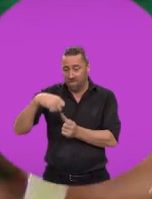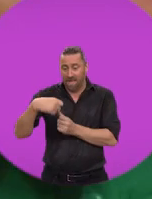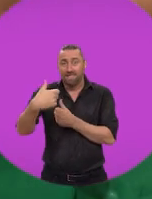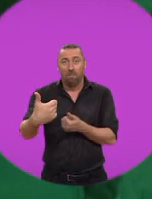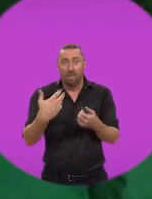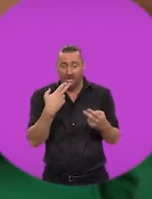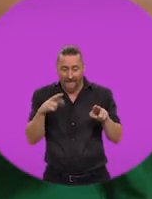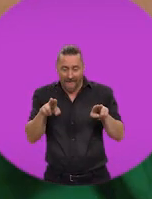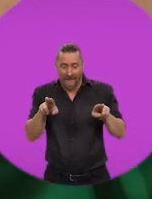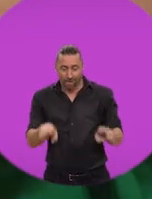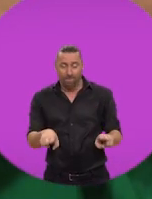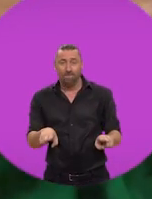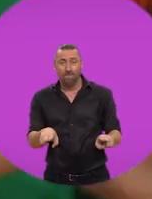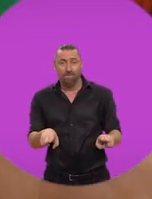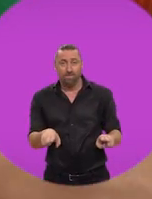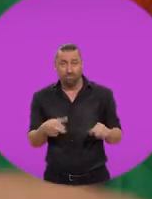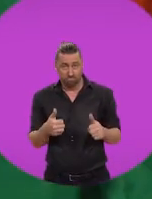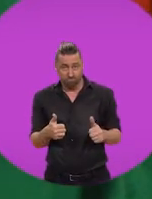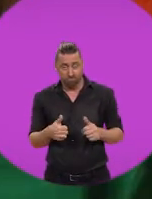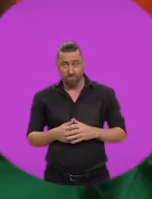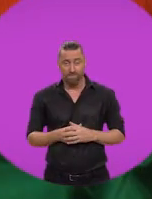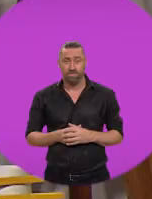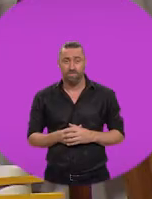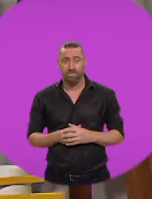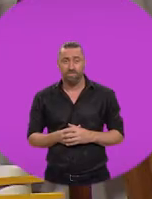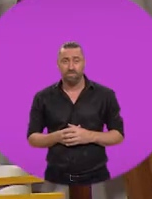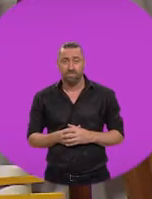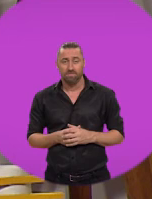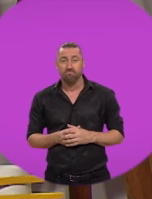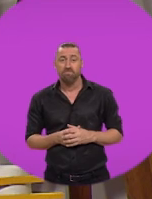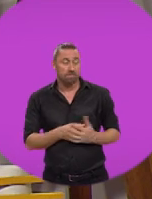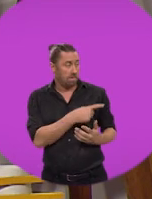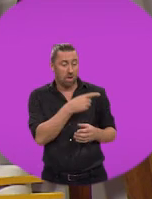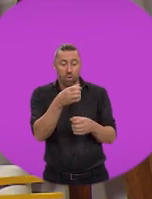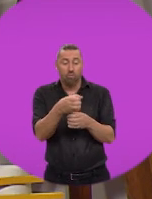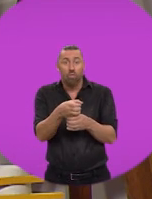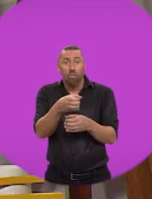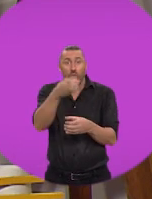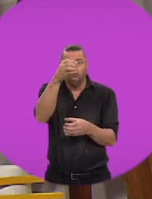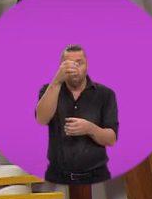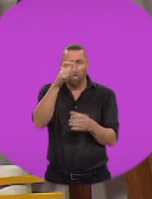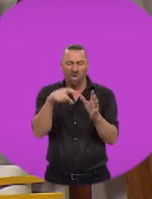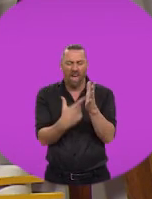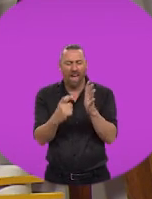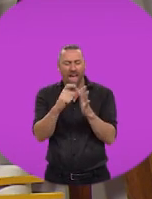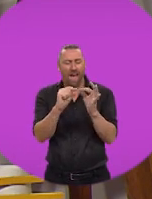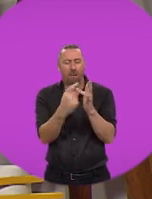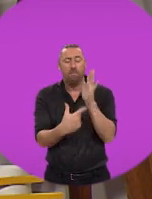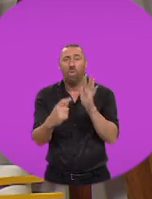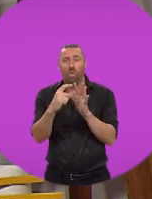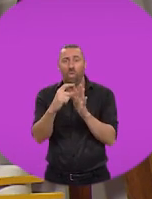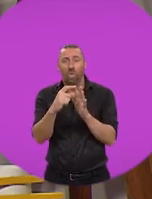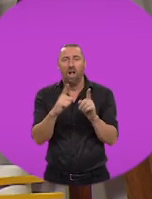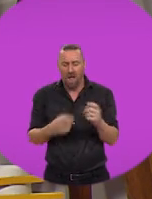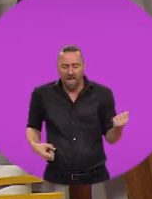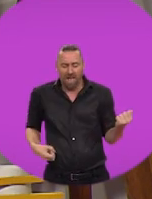this and stick it down on the top. Now we're gonna take our cardboard roll and this is gonna become the